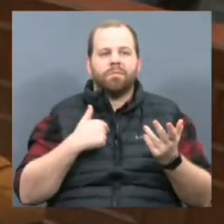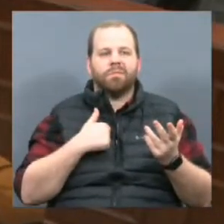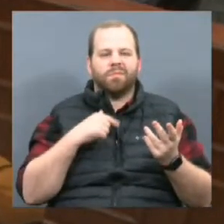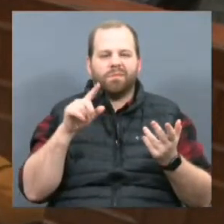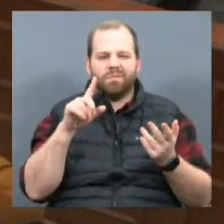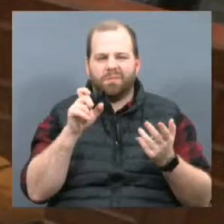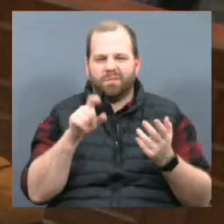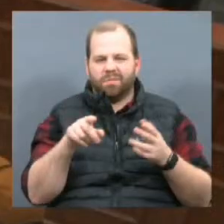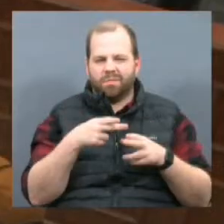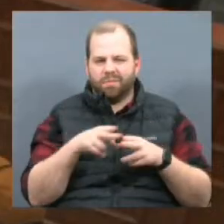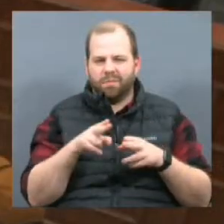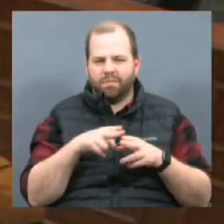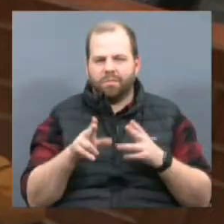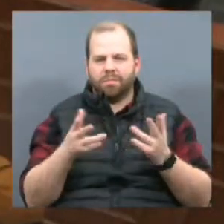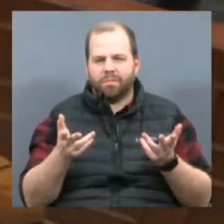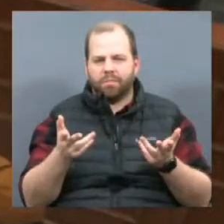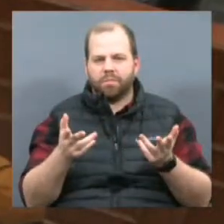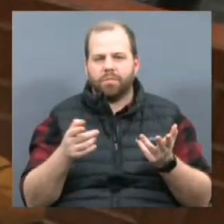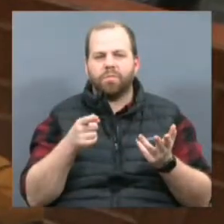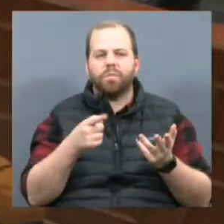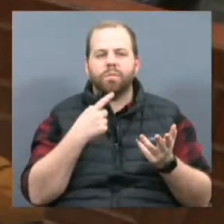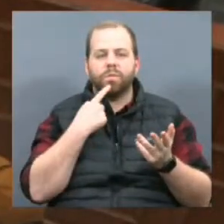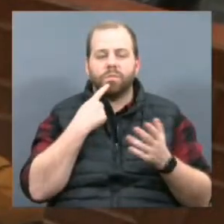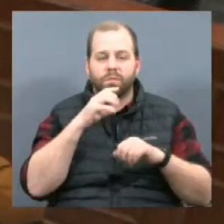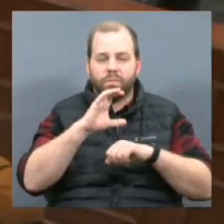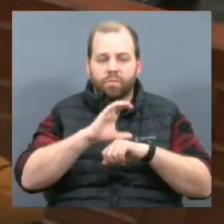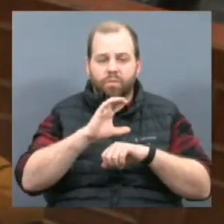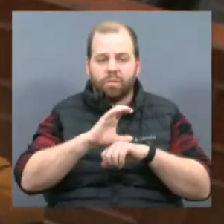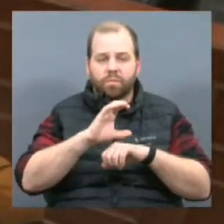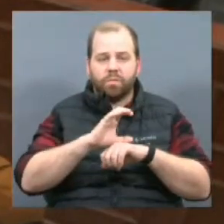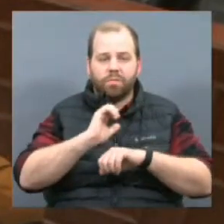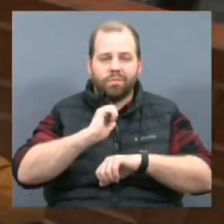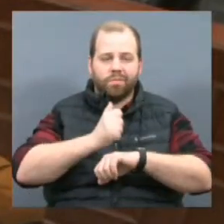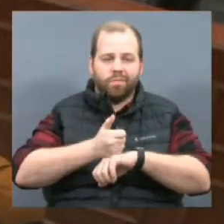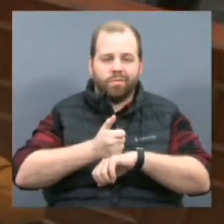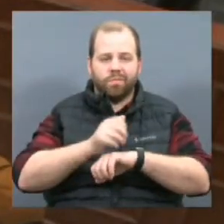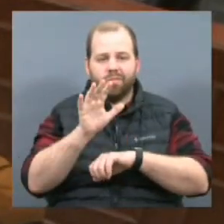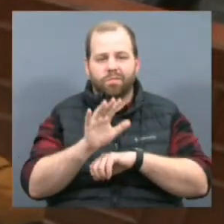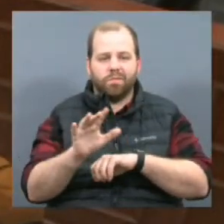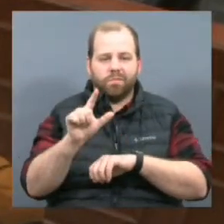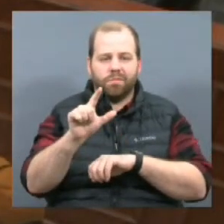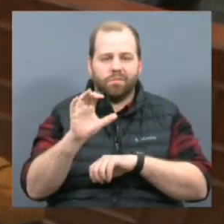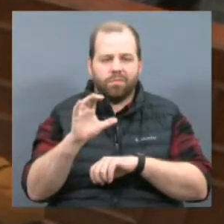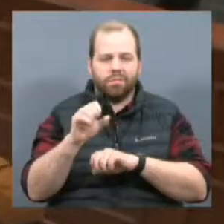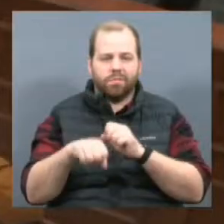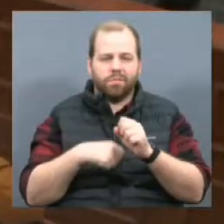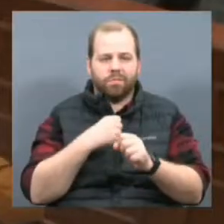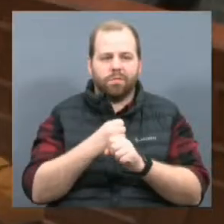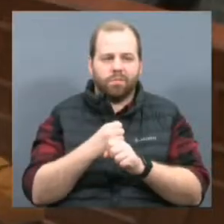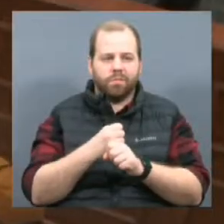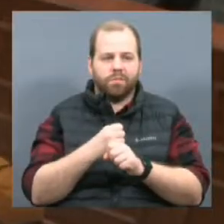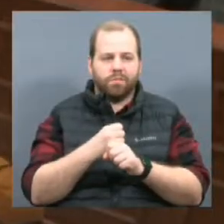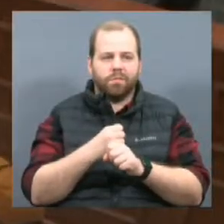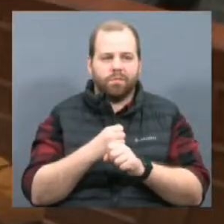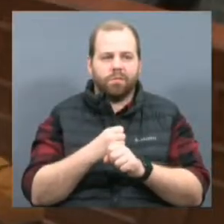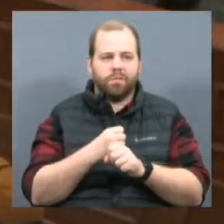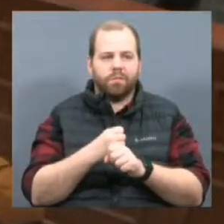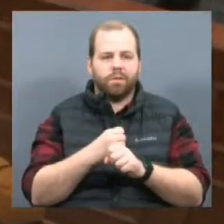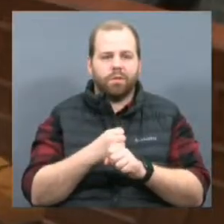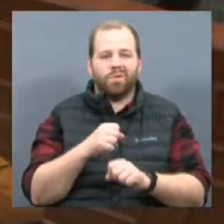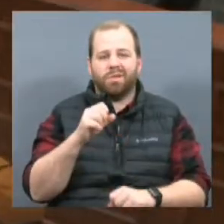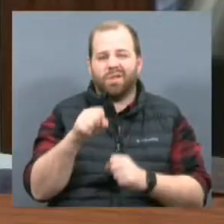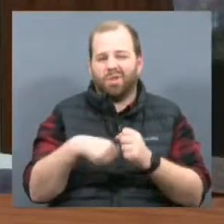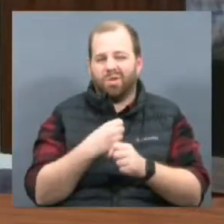Stan Brown. question. Yes, sir. So you said the church has been in place for about 100 years? Yes, we are coming up on 27. It'll be 100